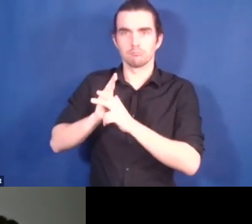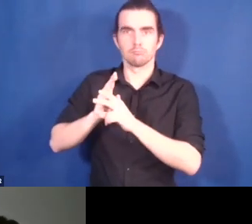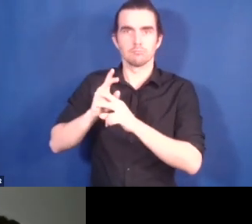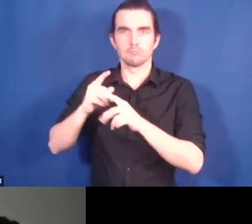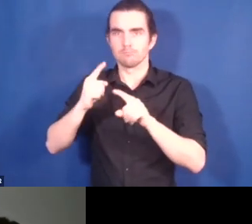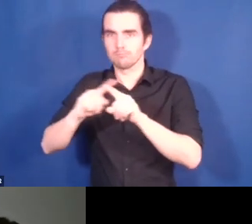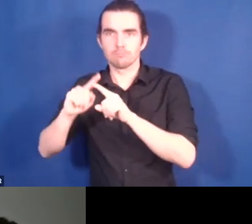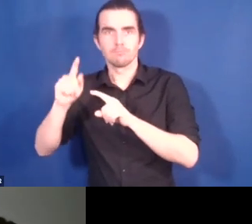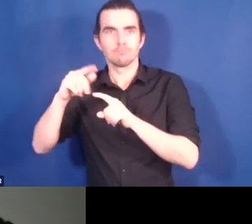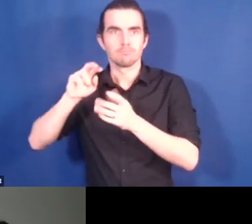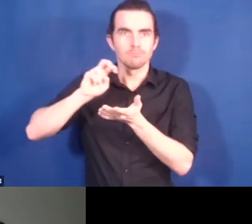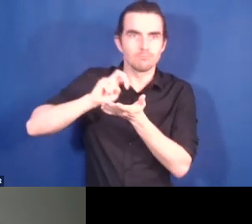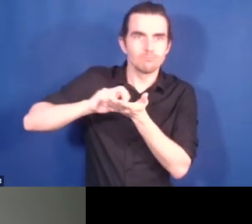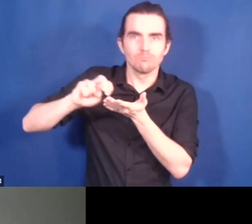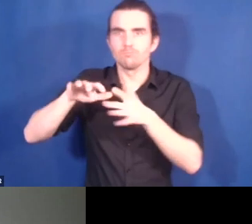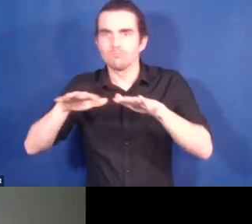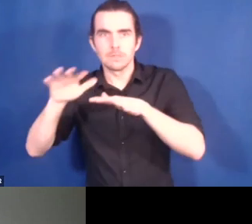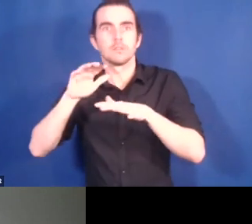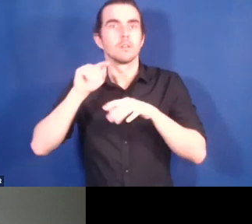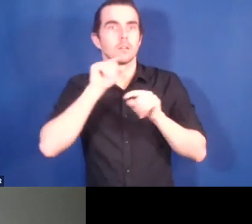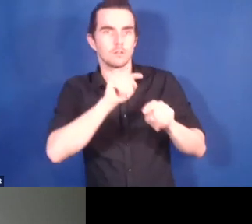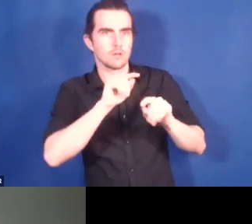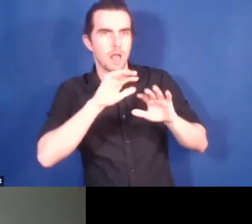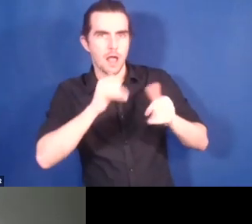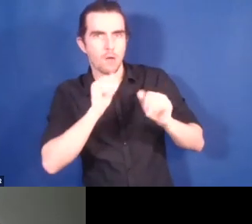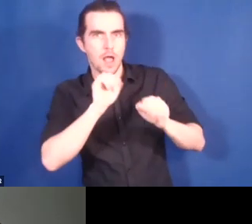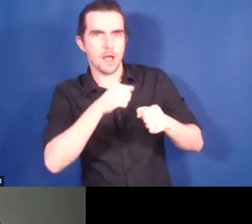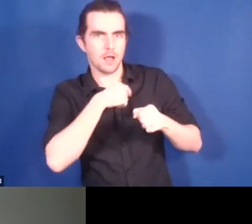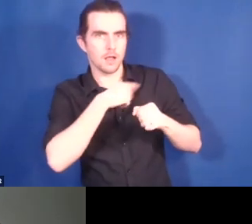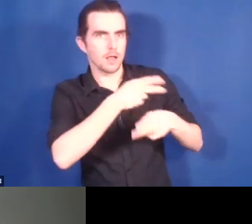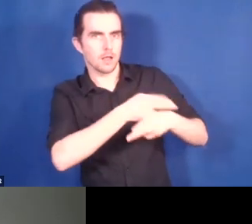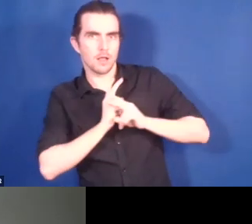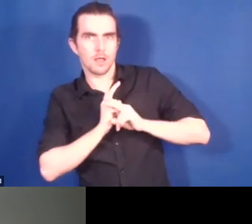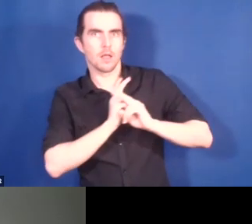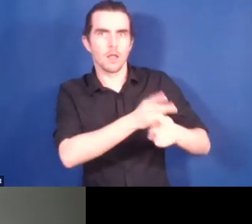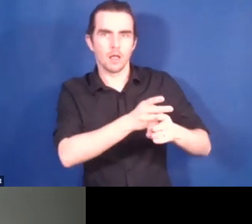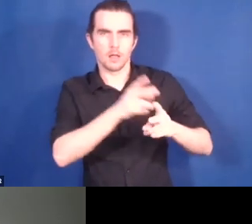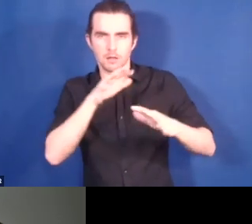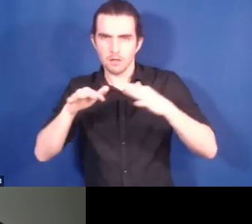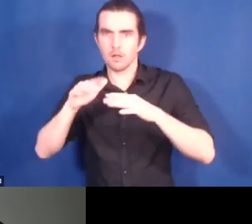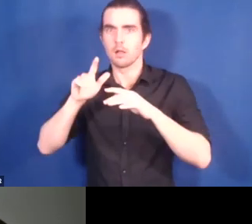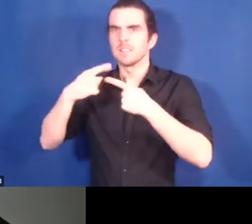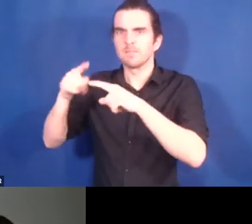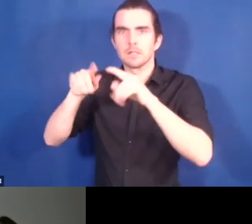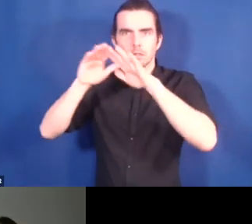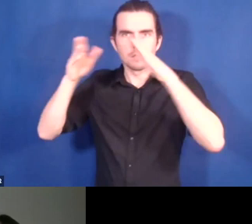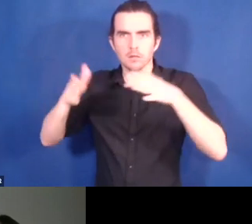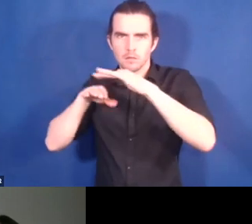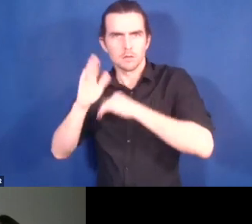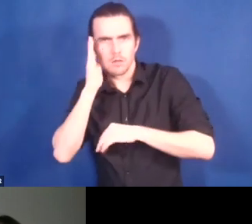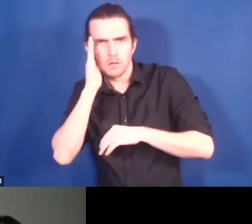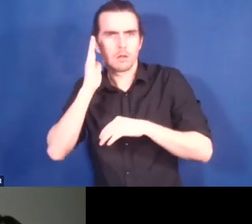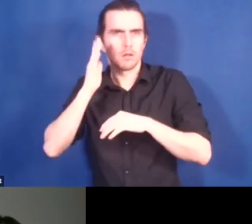In terms of some of the new initiatives and some of the great literature that's available related to this subject, I really want